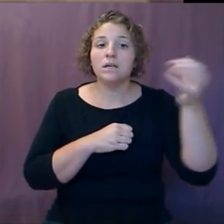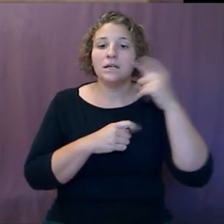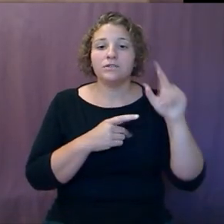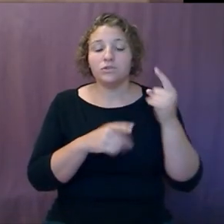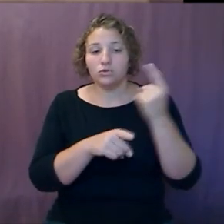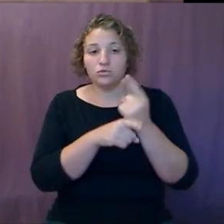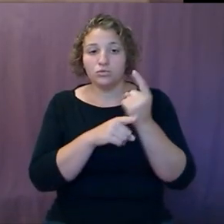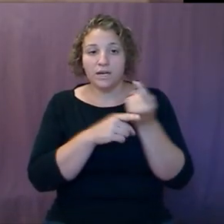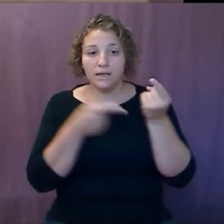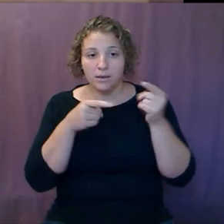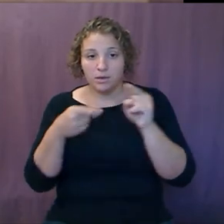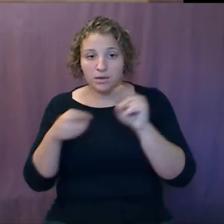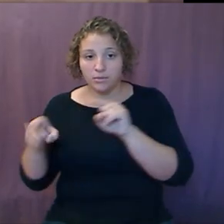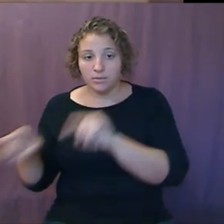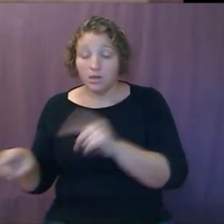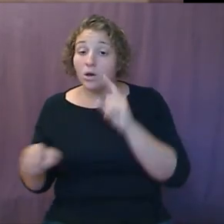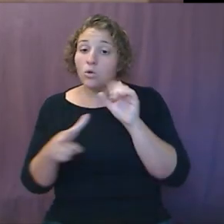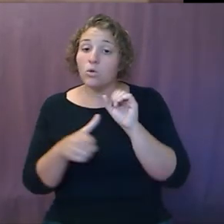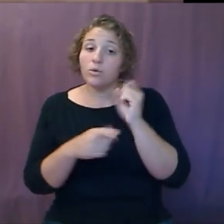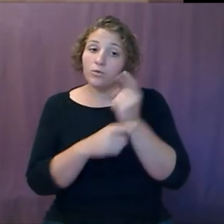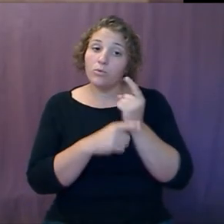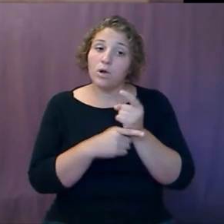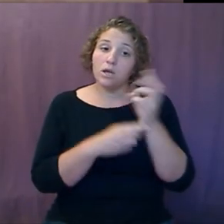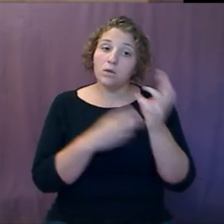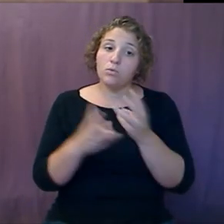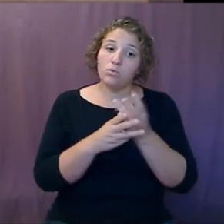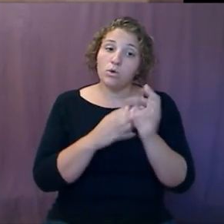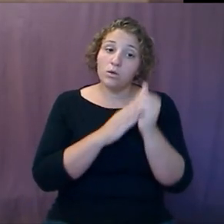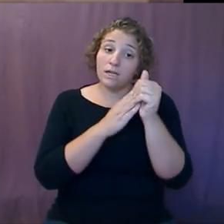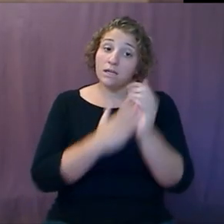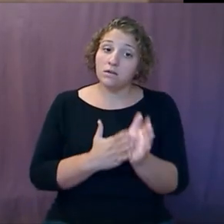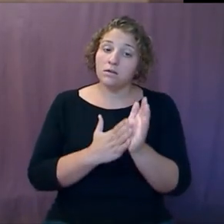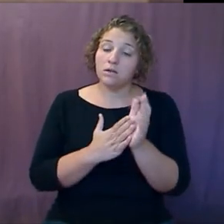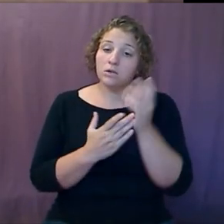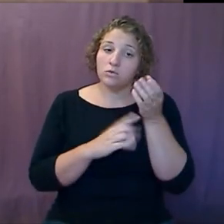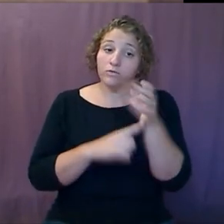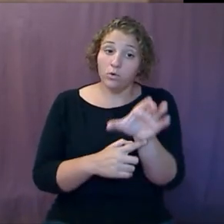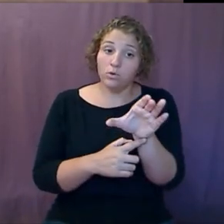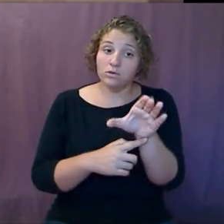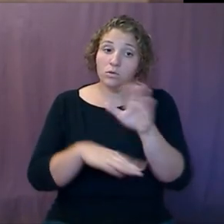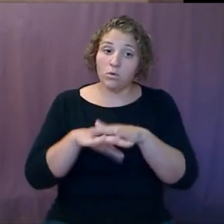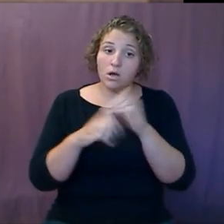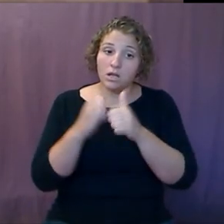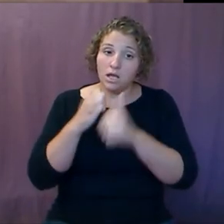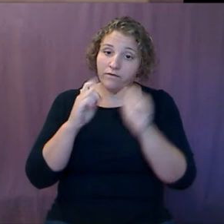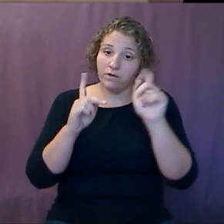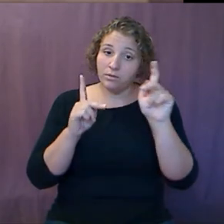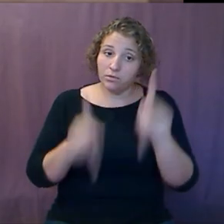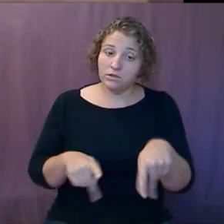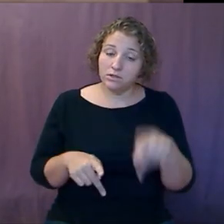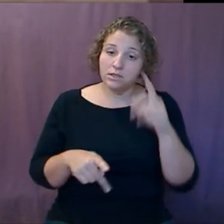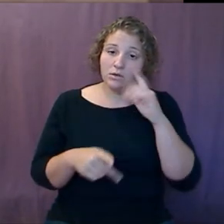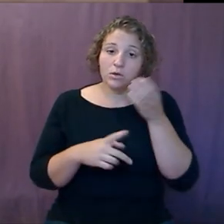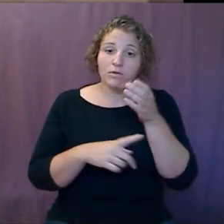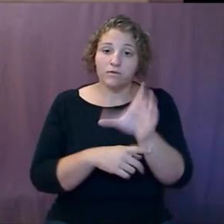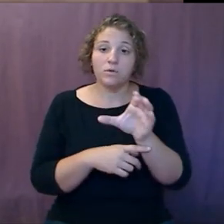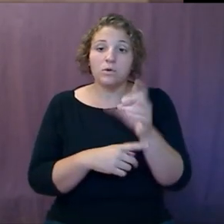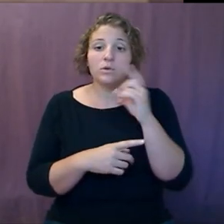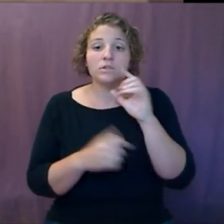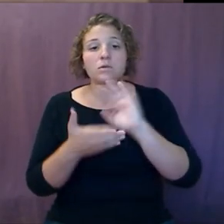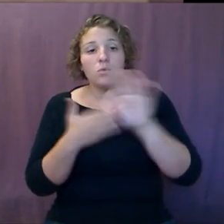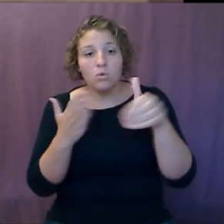to force it on the world so he's going to cause all smaller great rich or poor freer bond to receive a